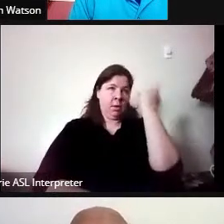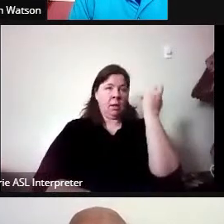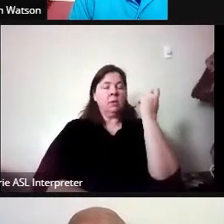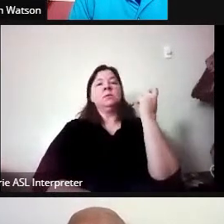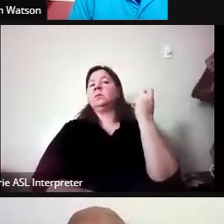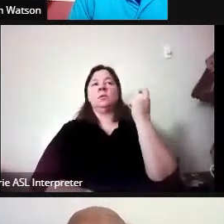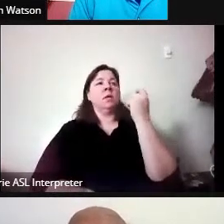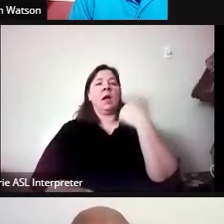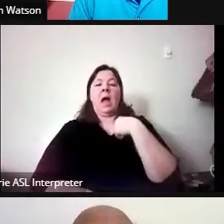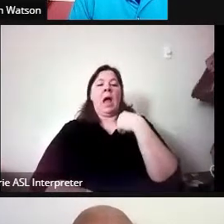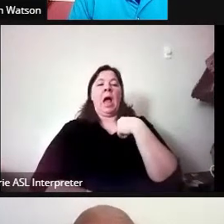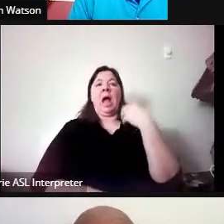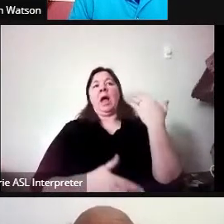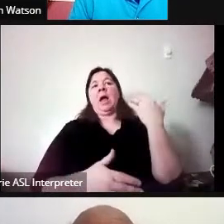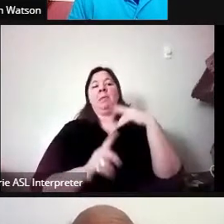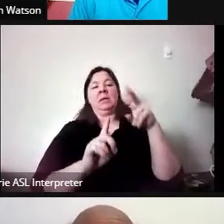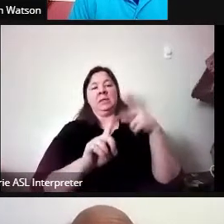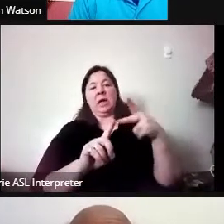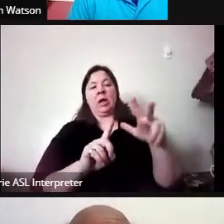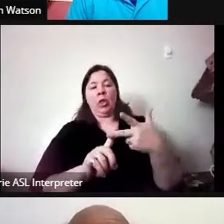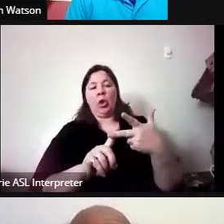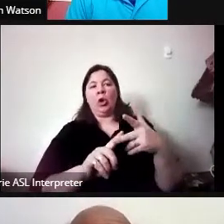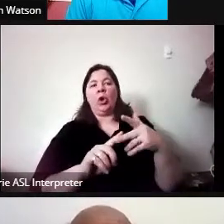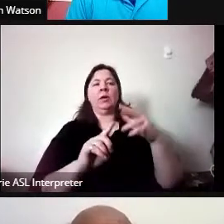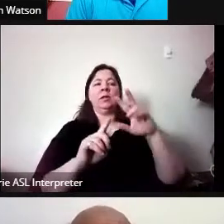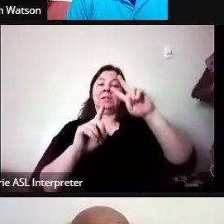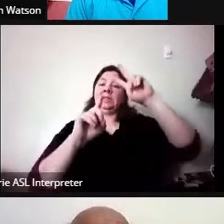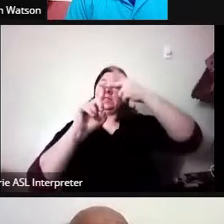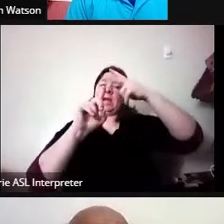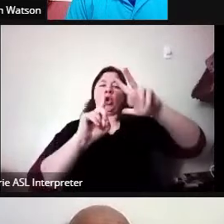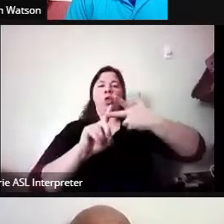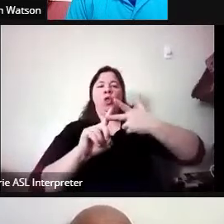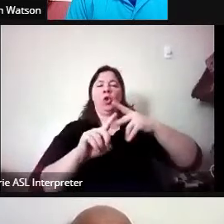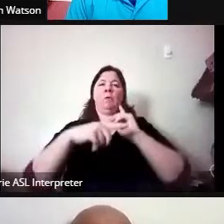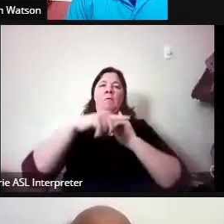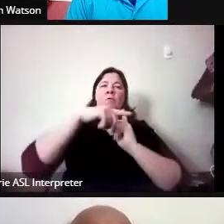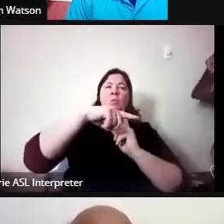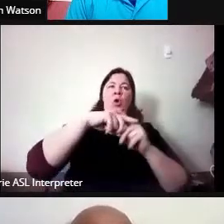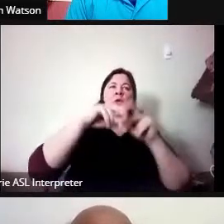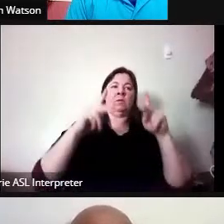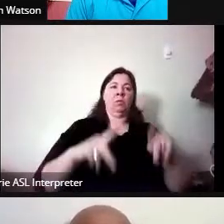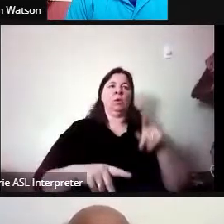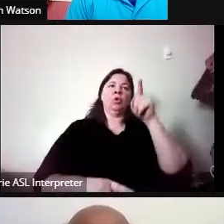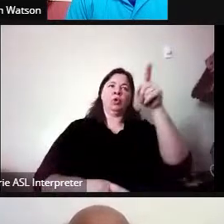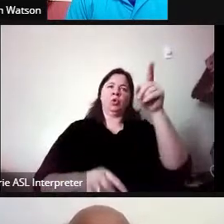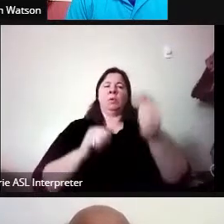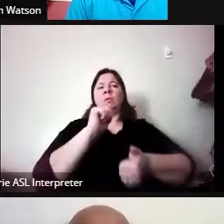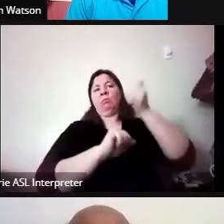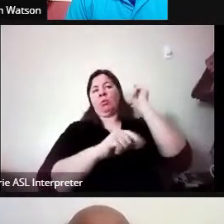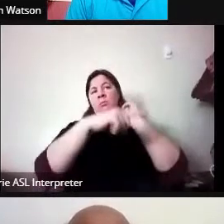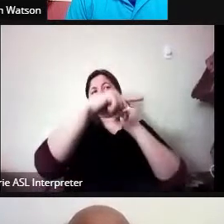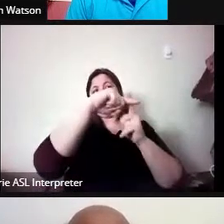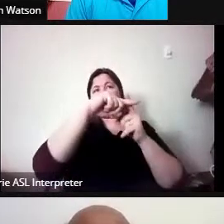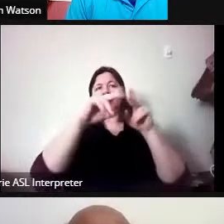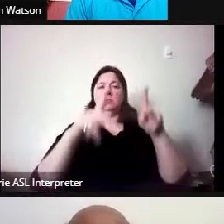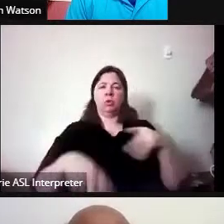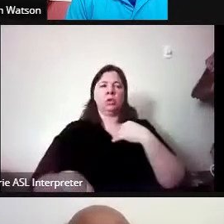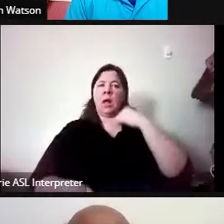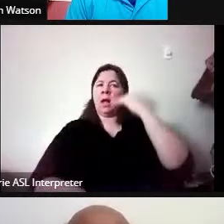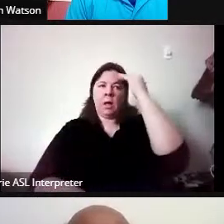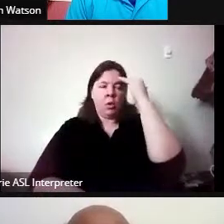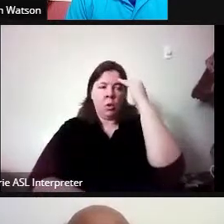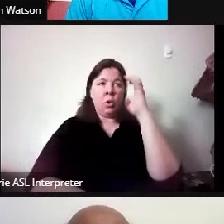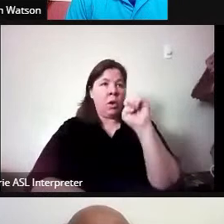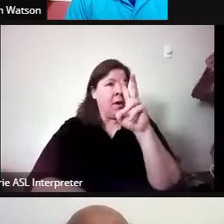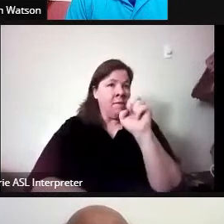no, I'm on maybe on second or third number now. You are the most deserving and positive and pessimistic man ever